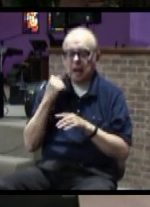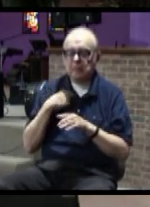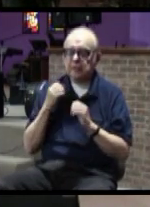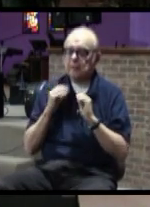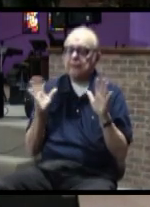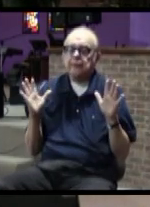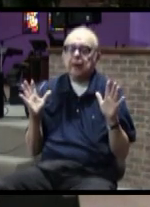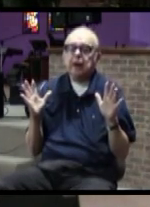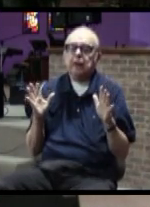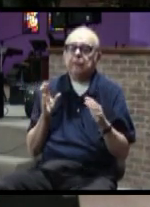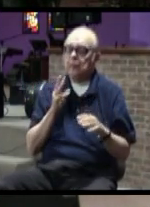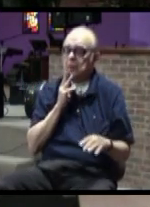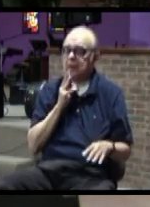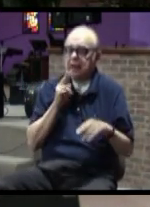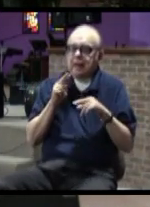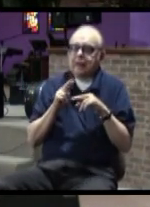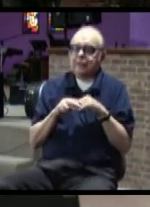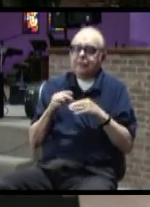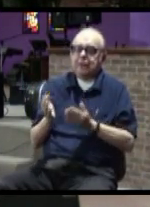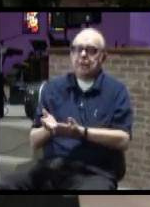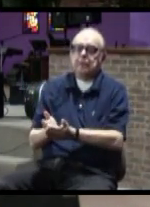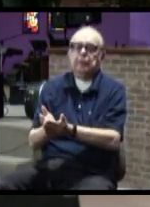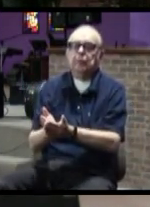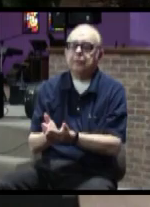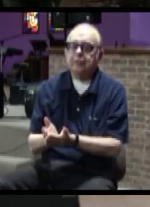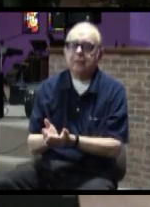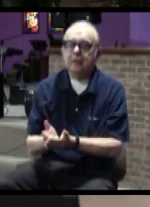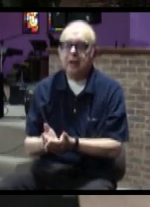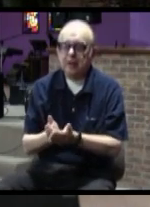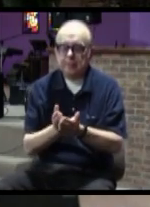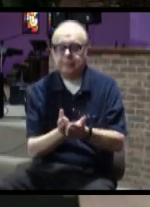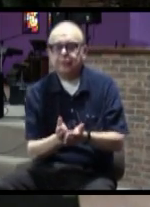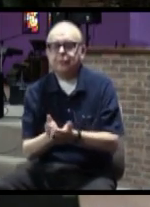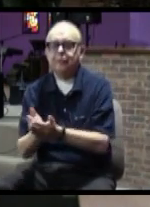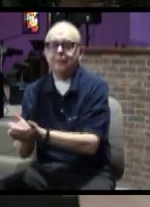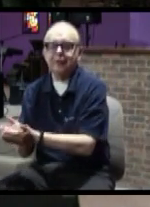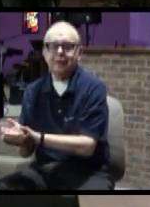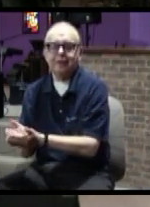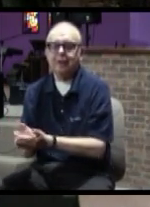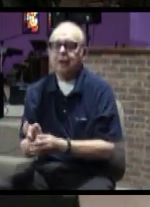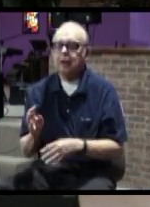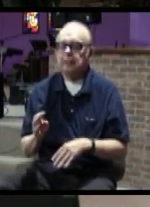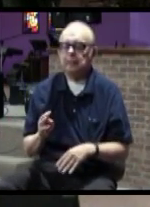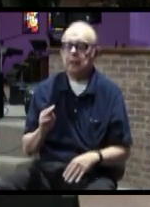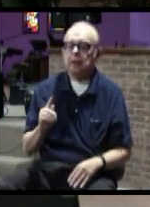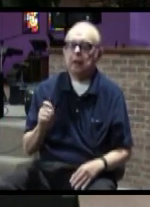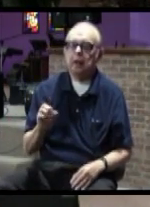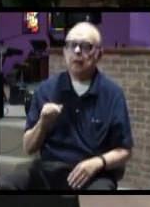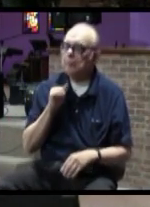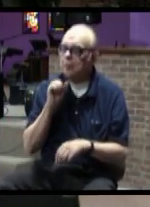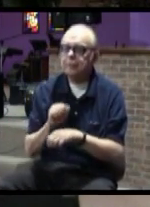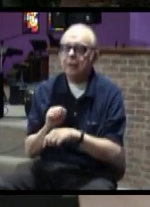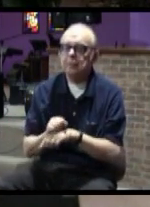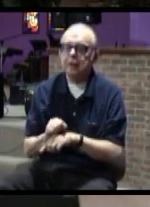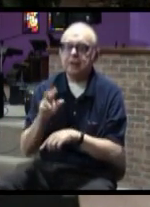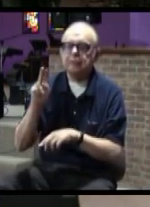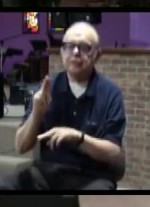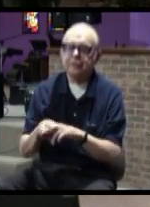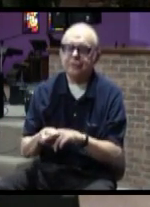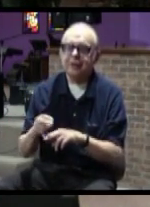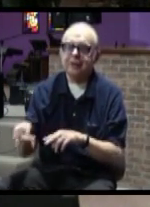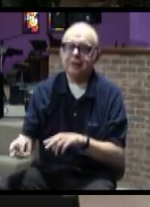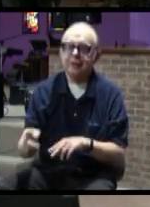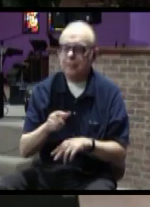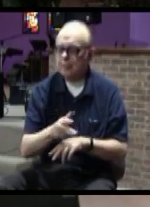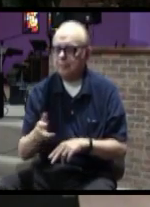how much I am afraid of water and sitting there in a boat with no anchor and just drifting, having no idea where it was going to